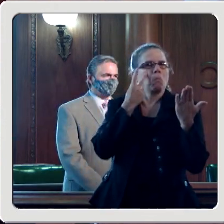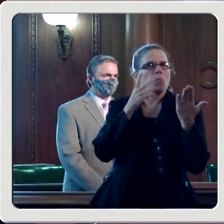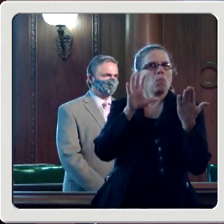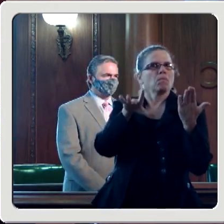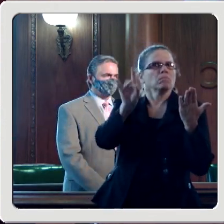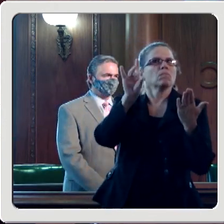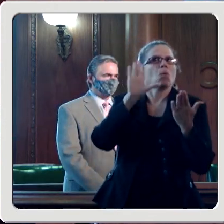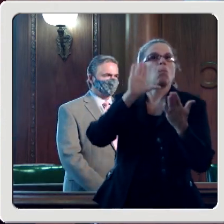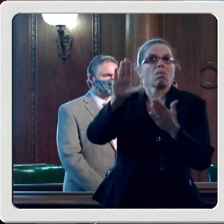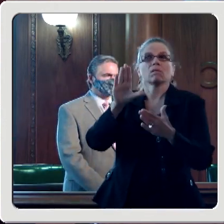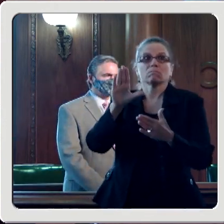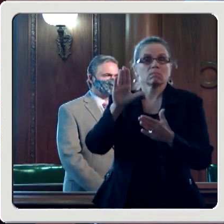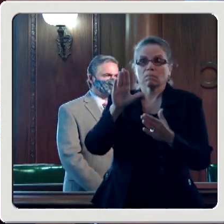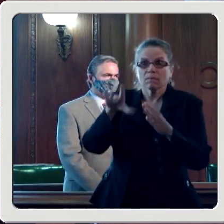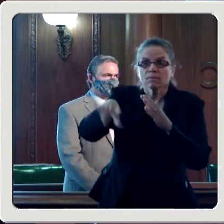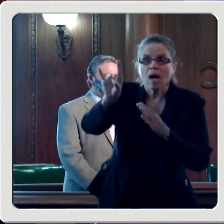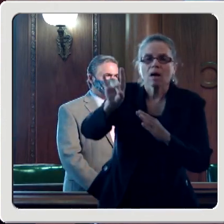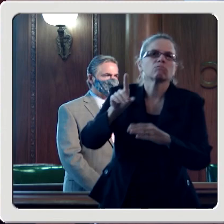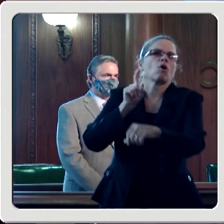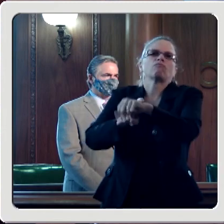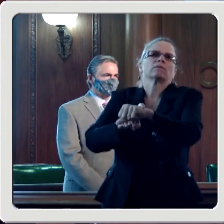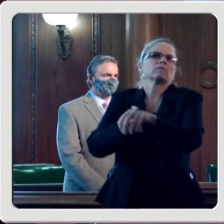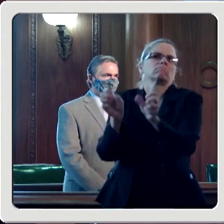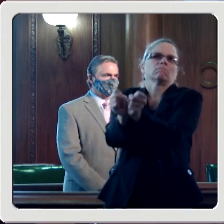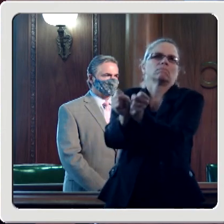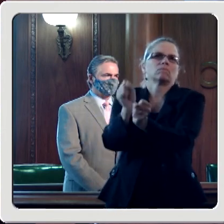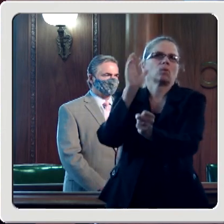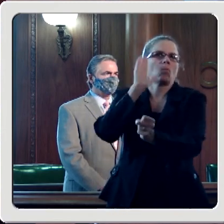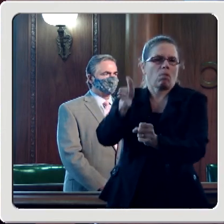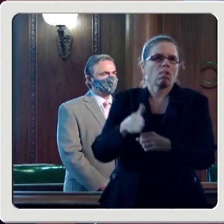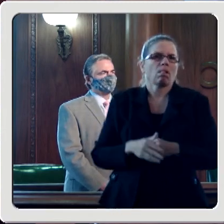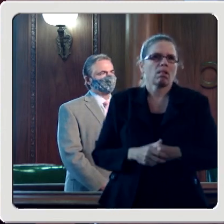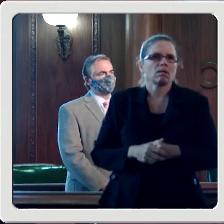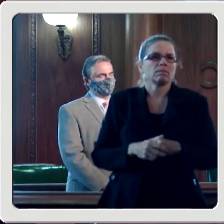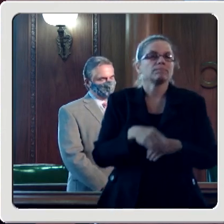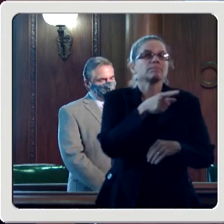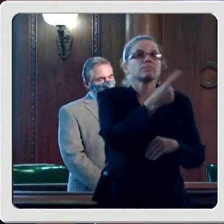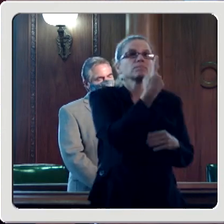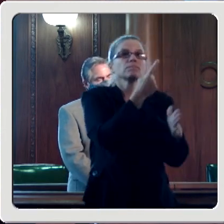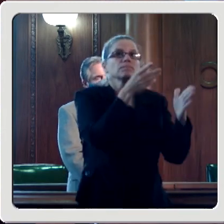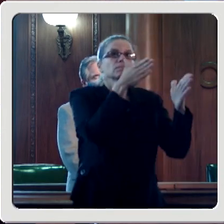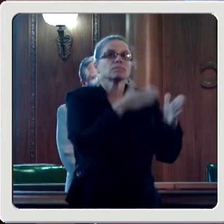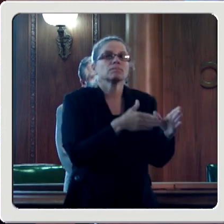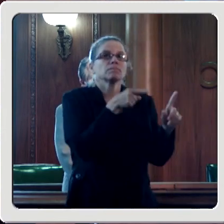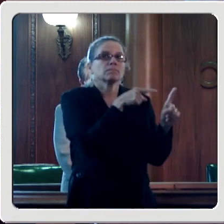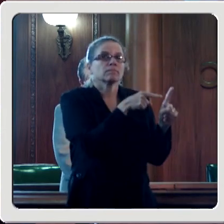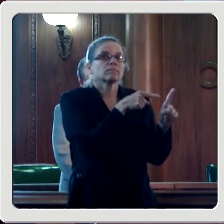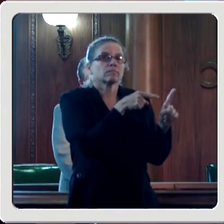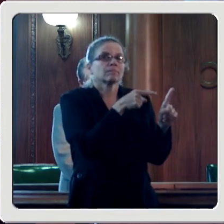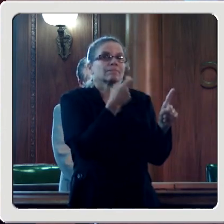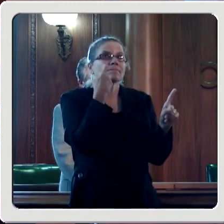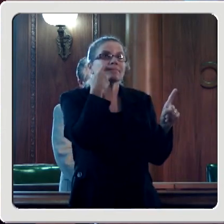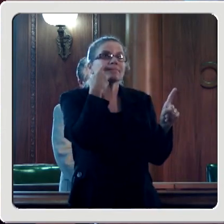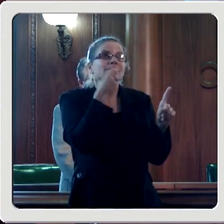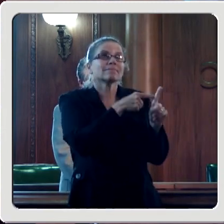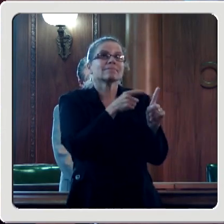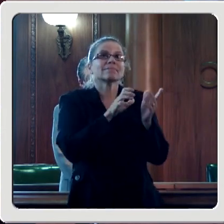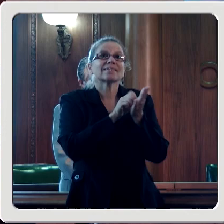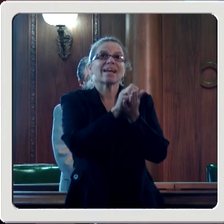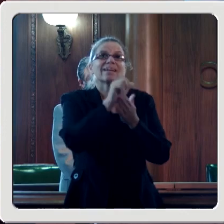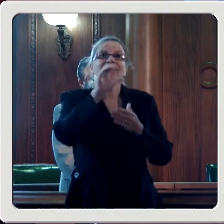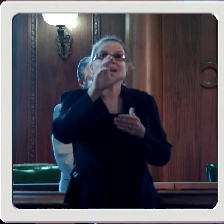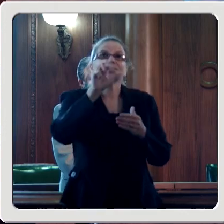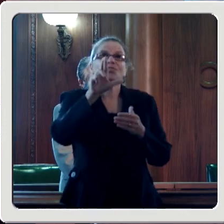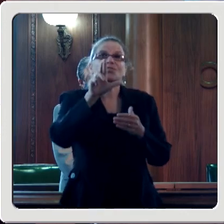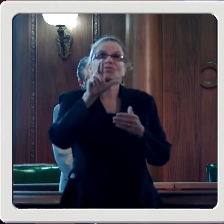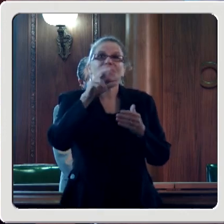charge. One of his victims is receiving treatment for cancer, so not a funny situation,